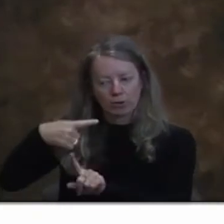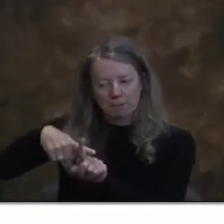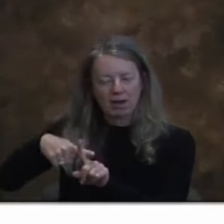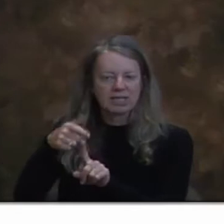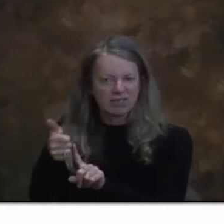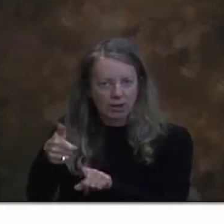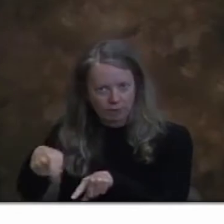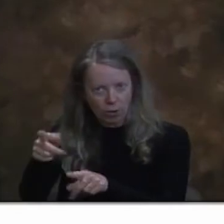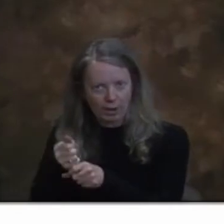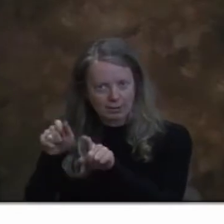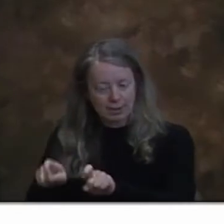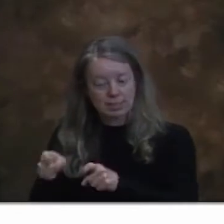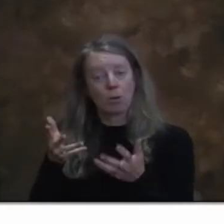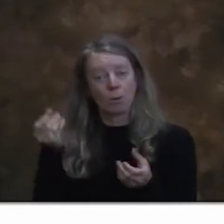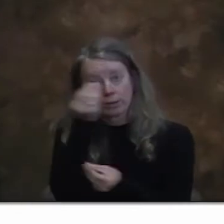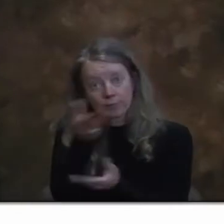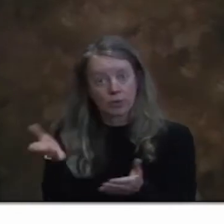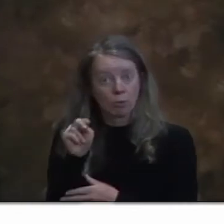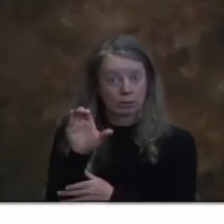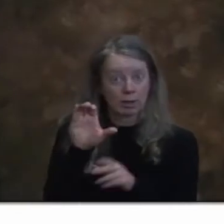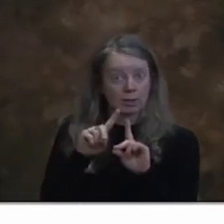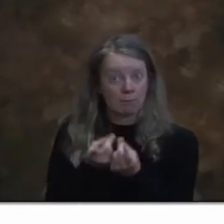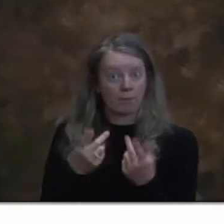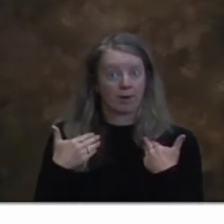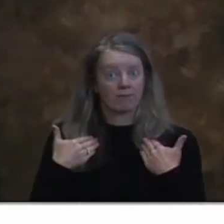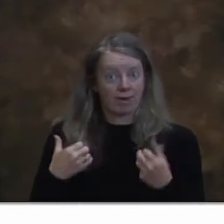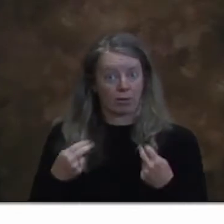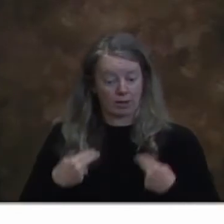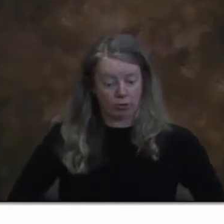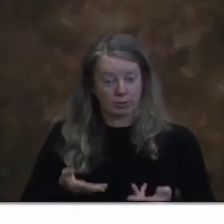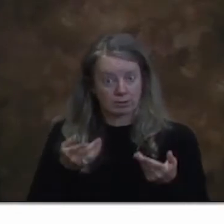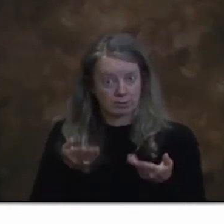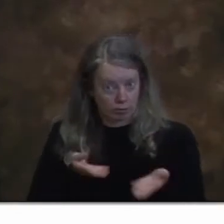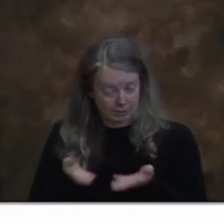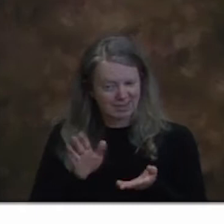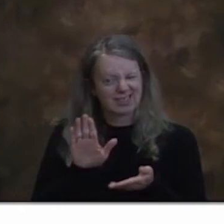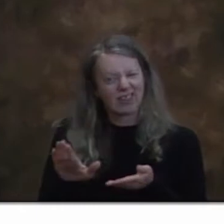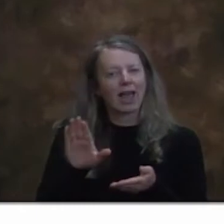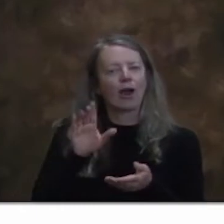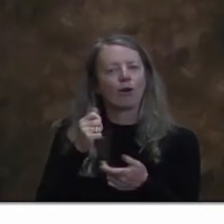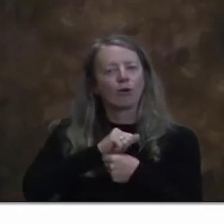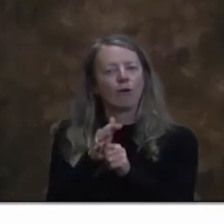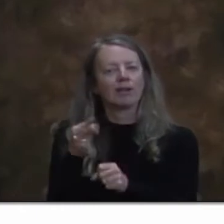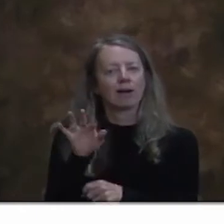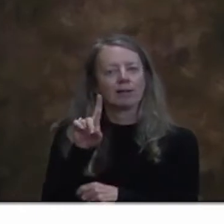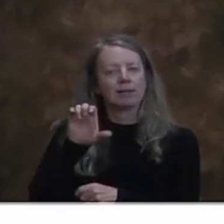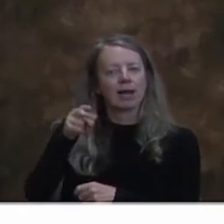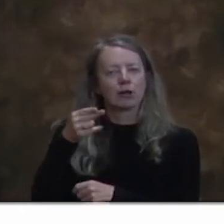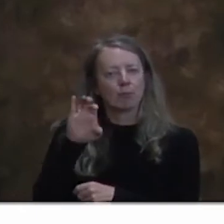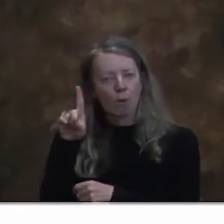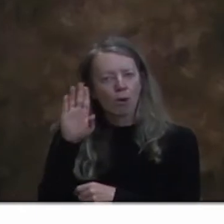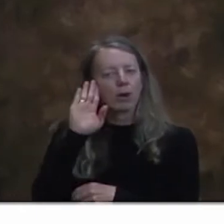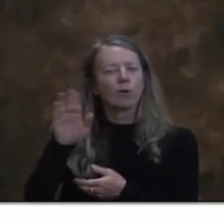North Carolina Department of Health and Human Services did successfully transition their COVID-19 dashboard to a weekly update,